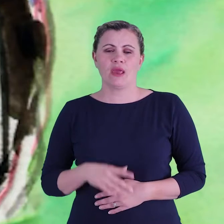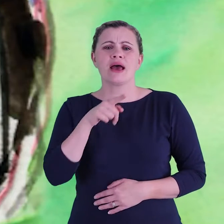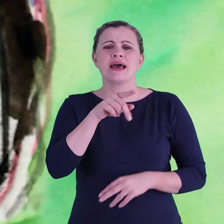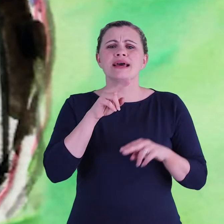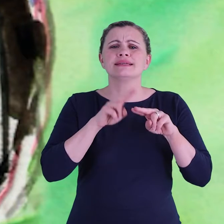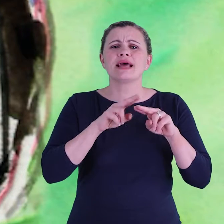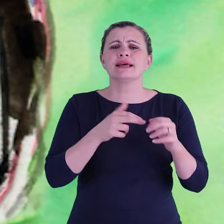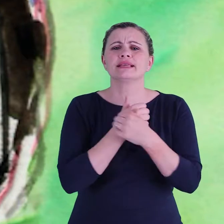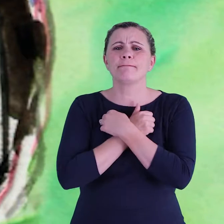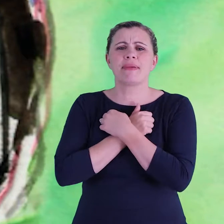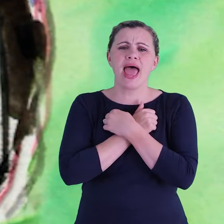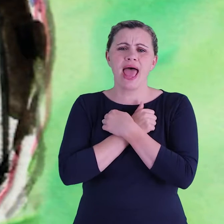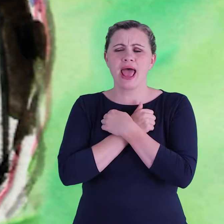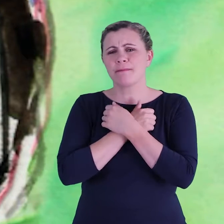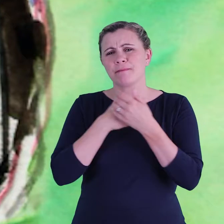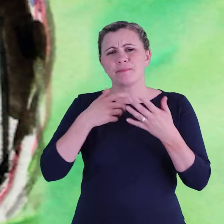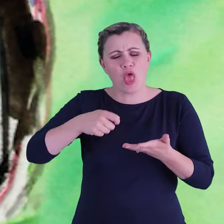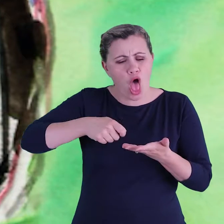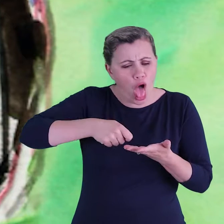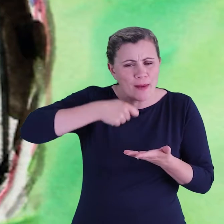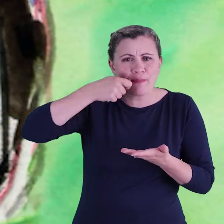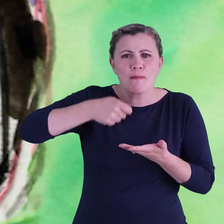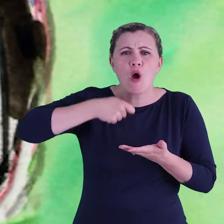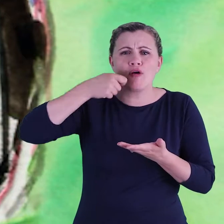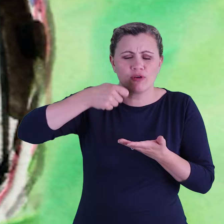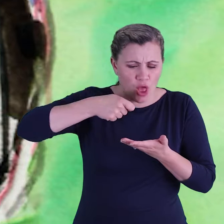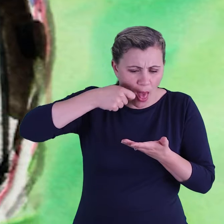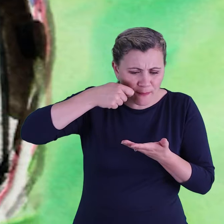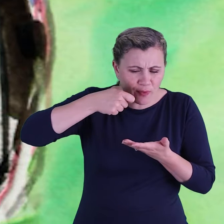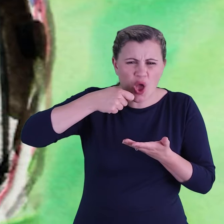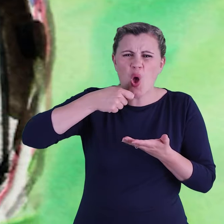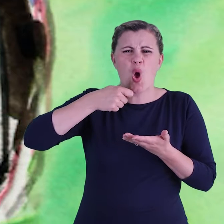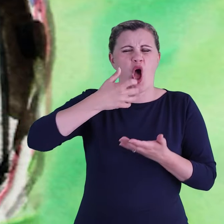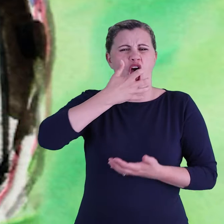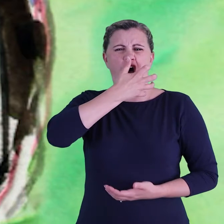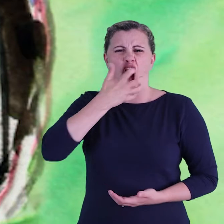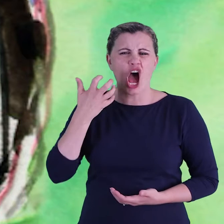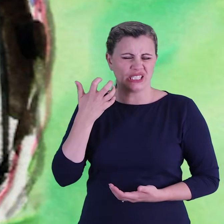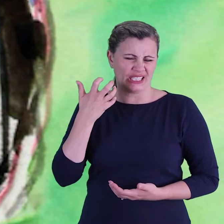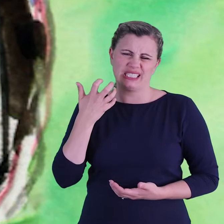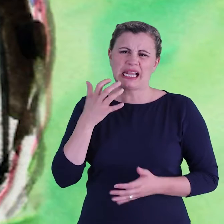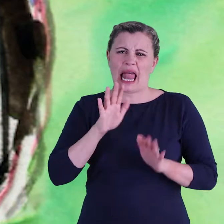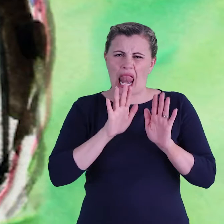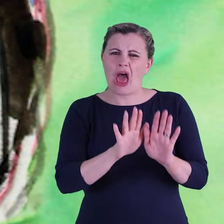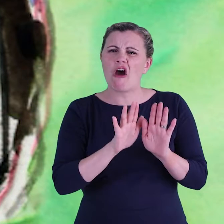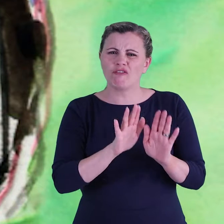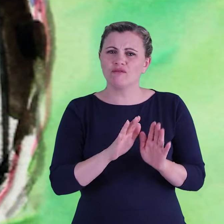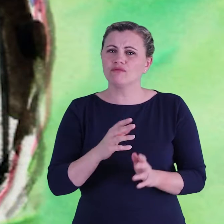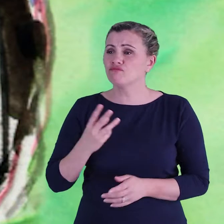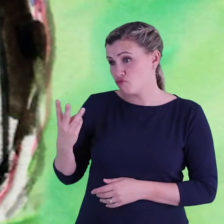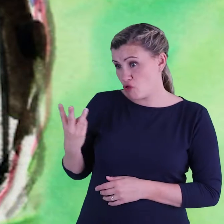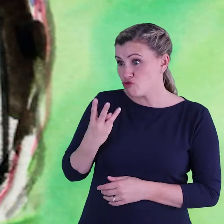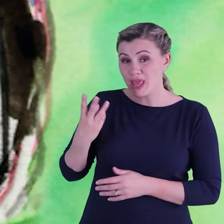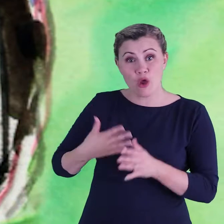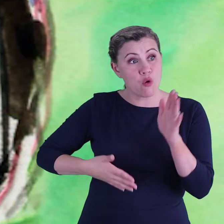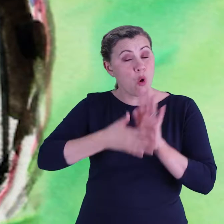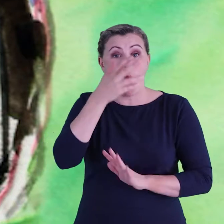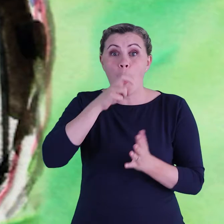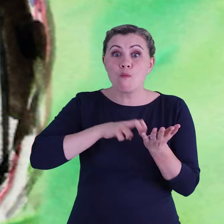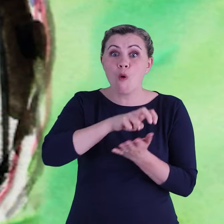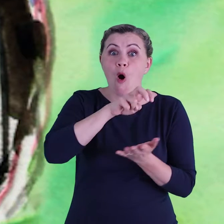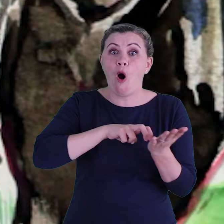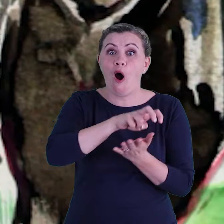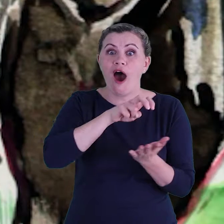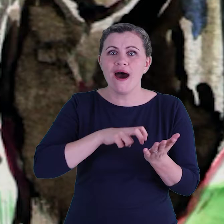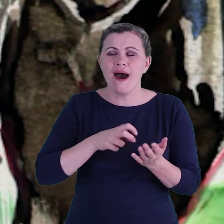"This porridge is too hot to eat," sighed grumpy Father Bear. "Let's all take a walk, get some nice fresh